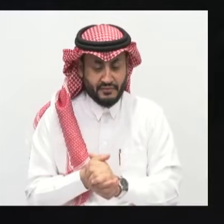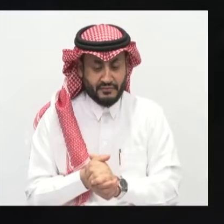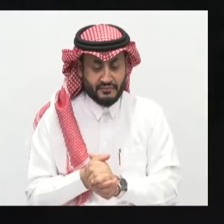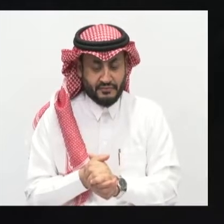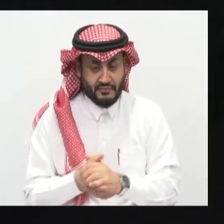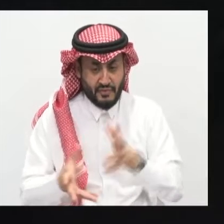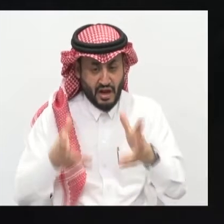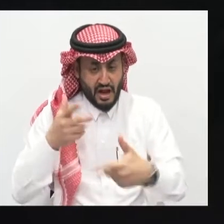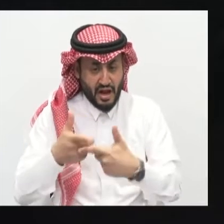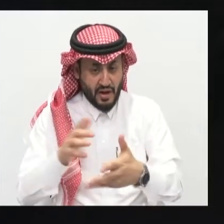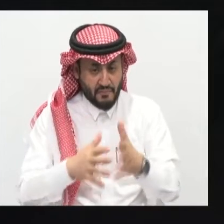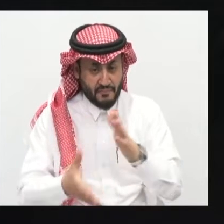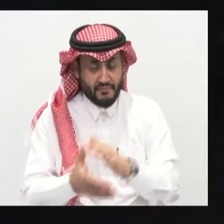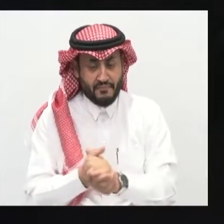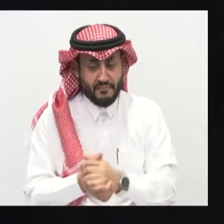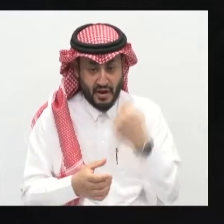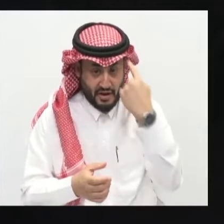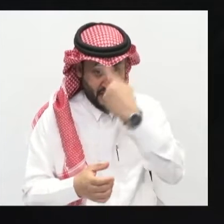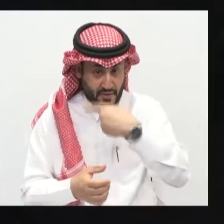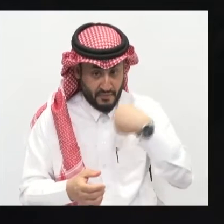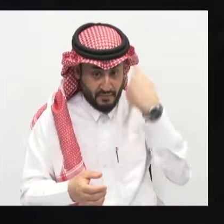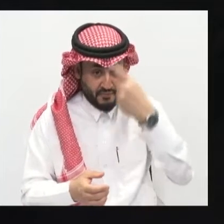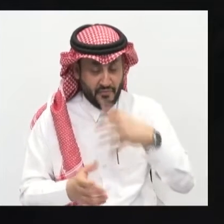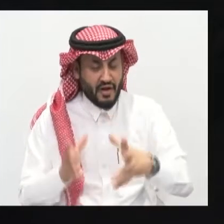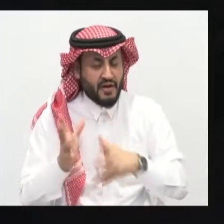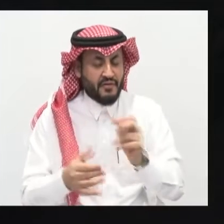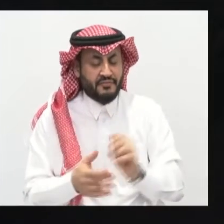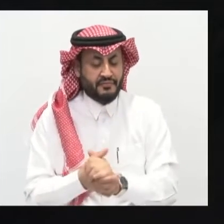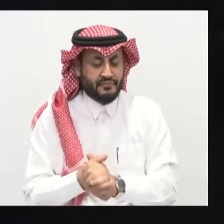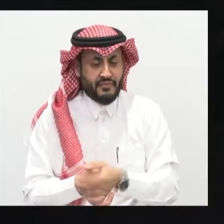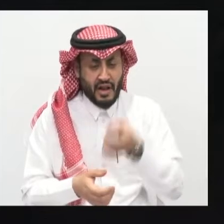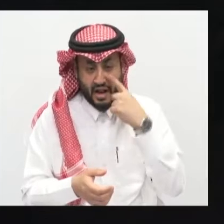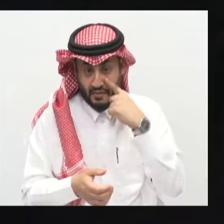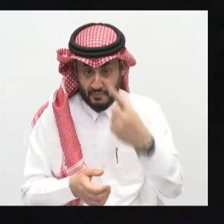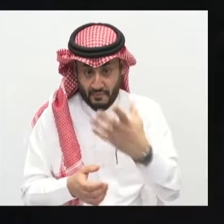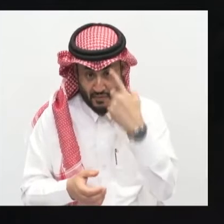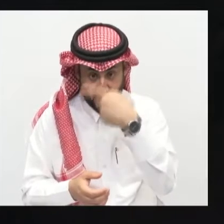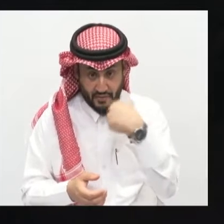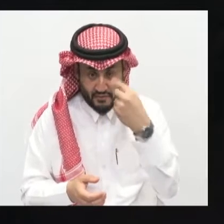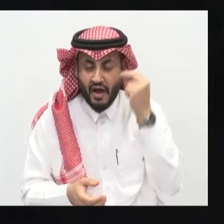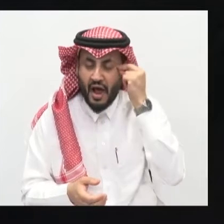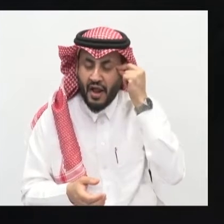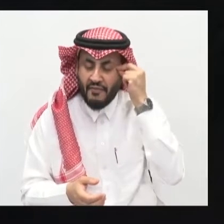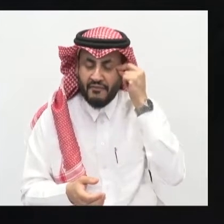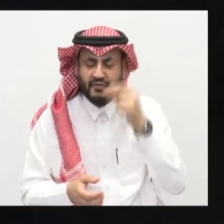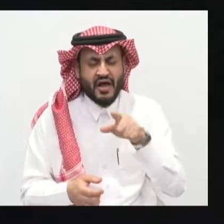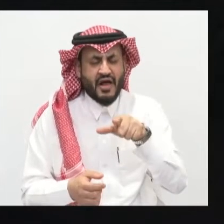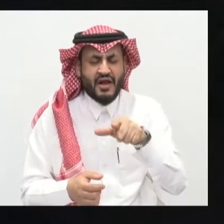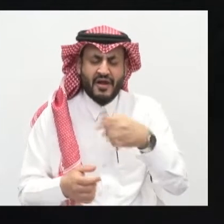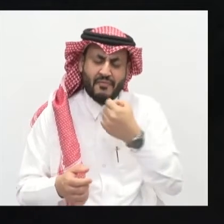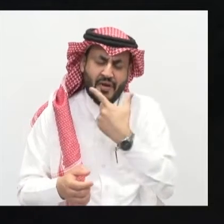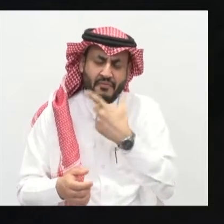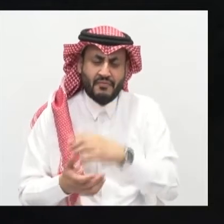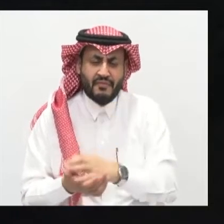body language, our faces, yes. I can look at your face and I can tell, maybe he's